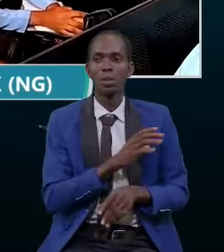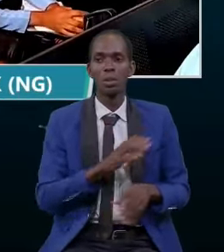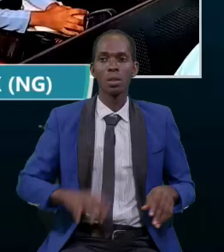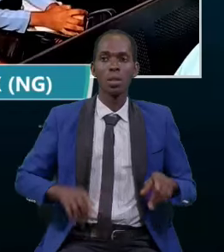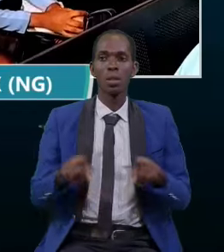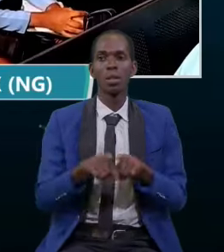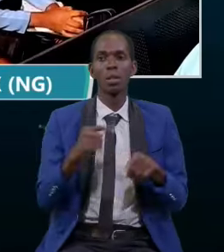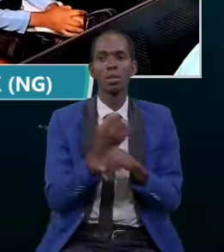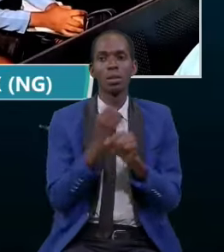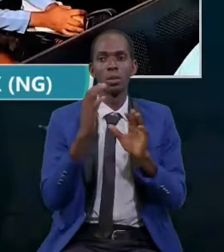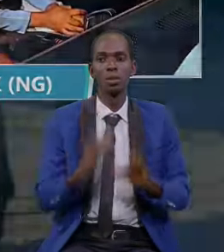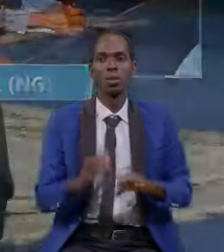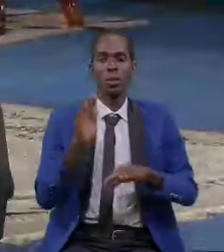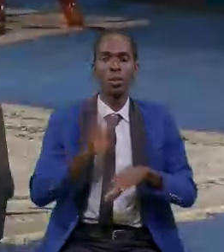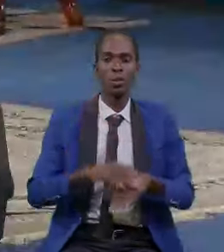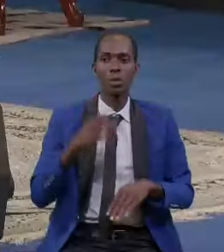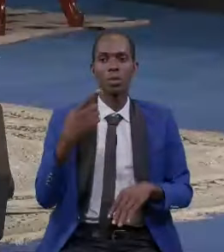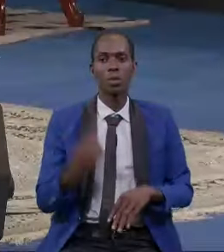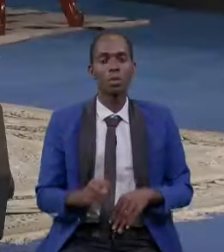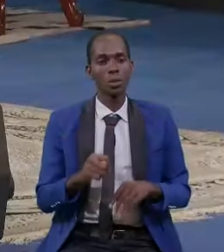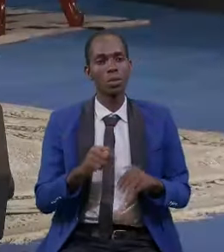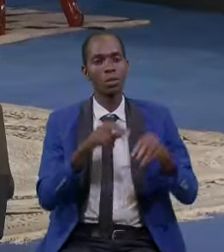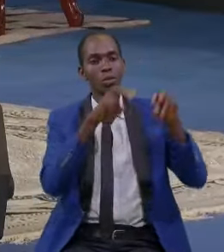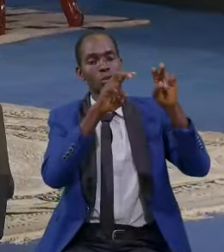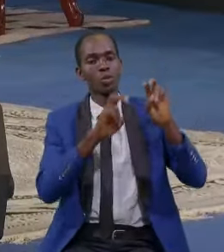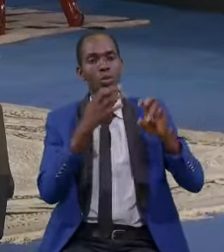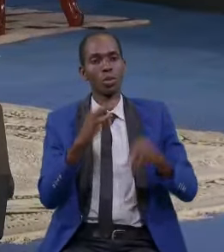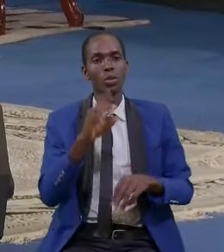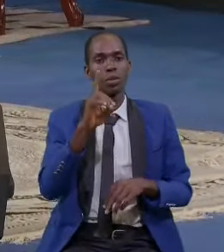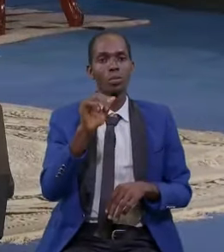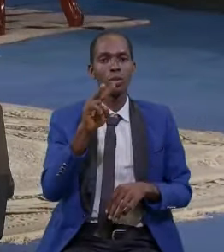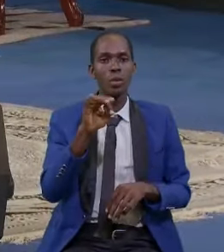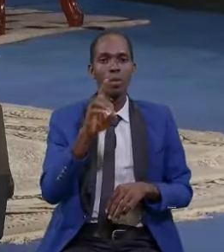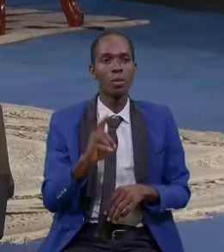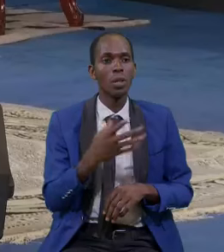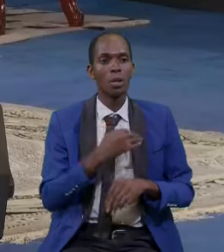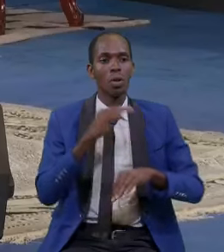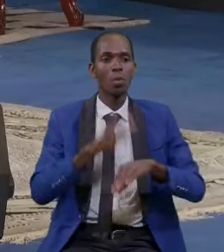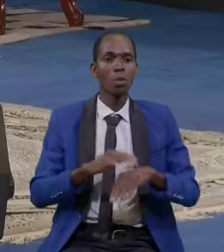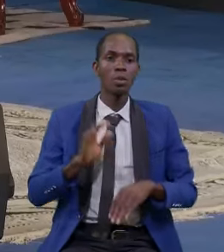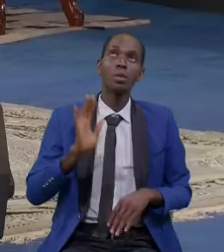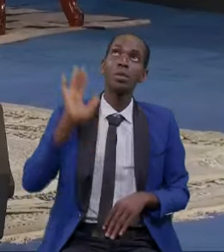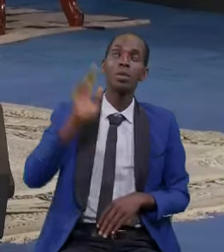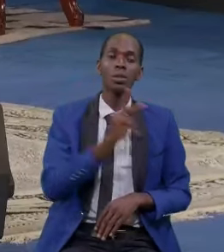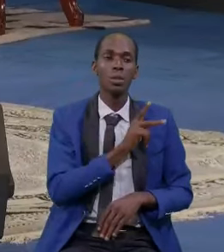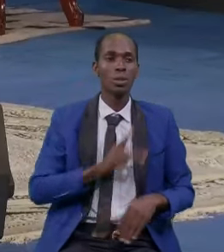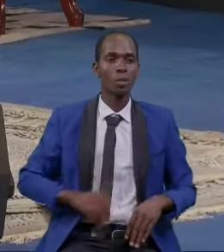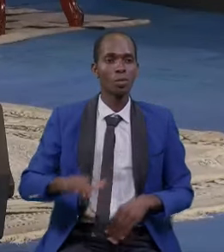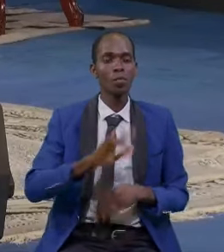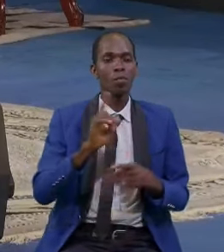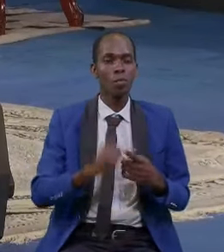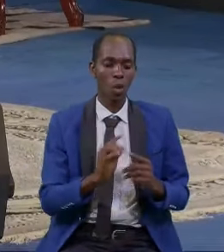the throne of David and upon his kingdom, to order it and to establish